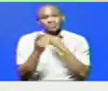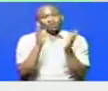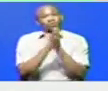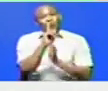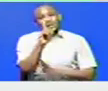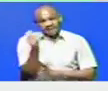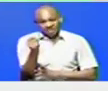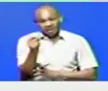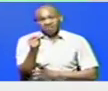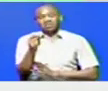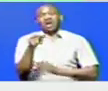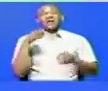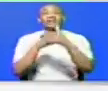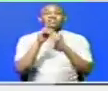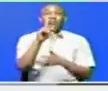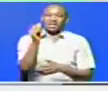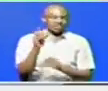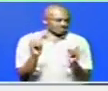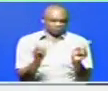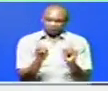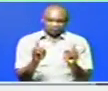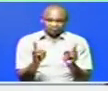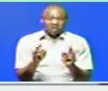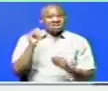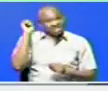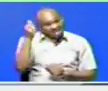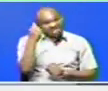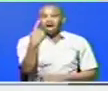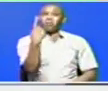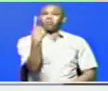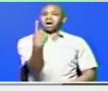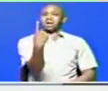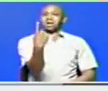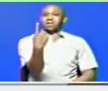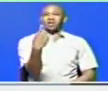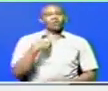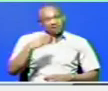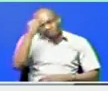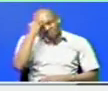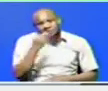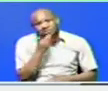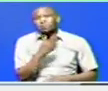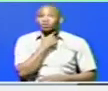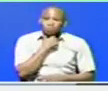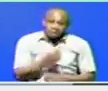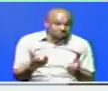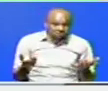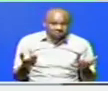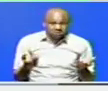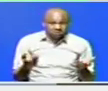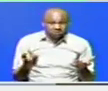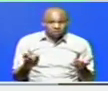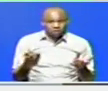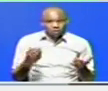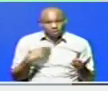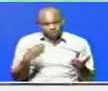other, not at each other. That Kenya is one, in as much as we pretend to want to secede or